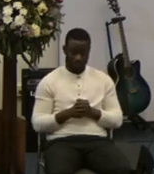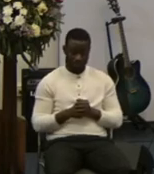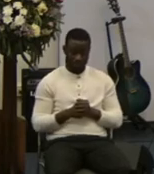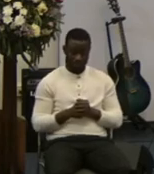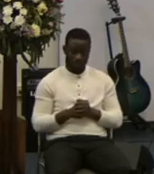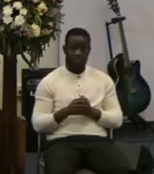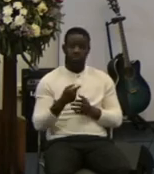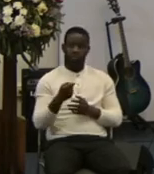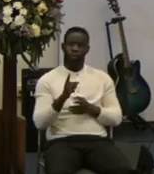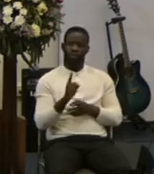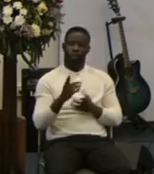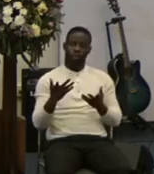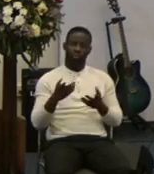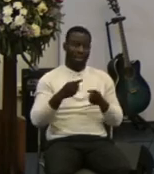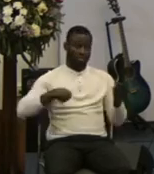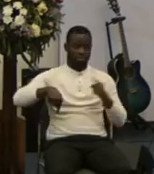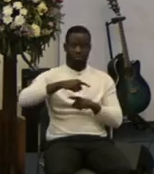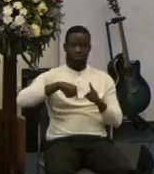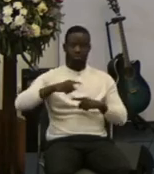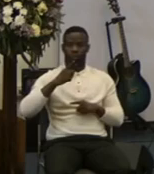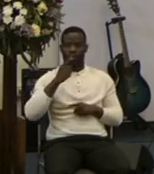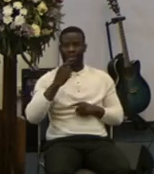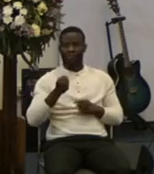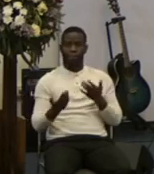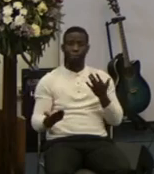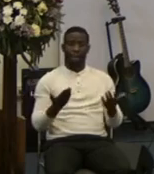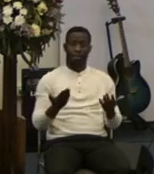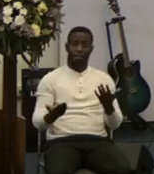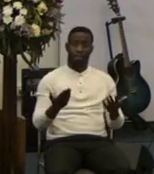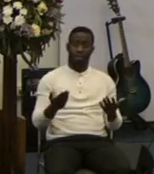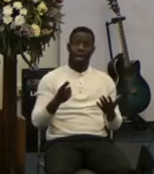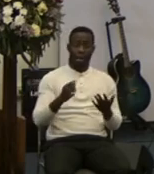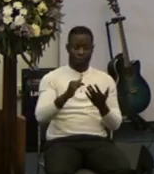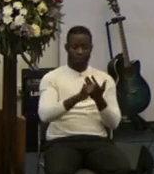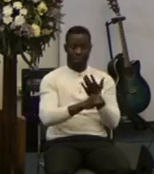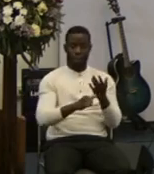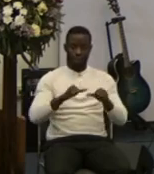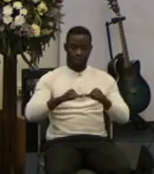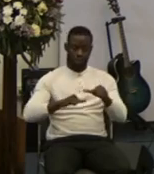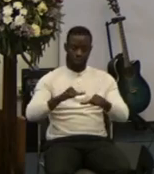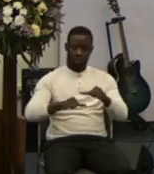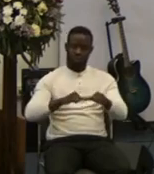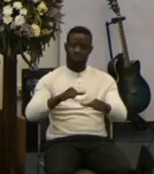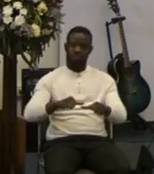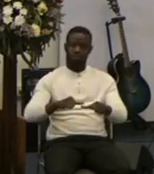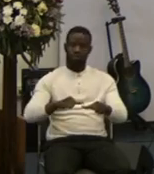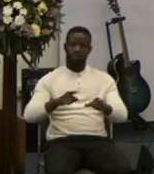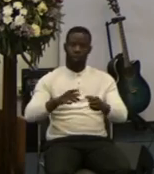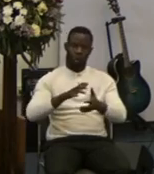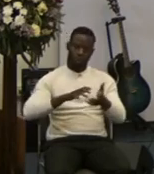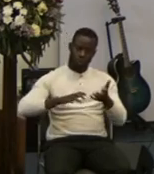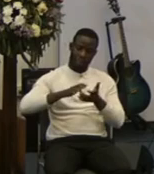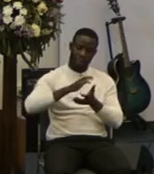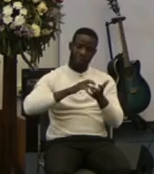in the hope that we might have a balanced and a biblical approach to this